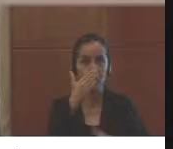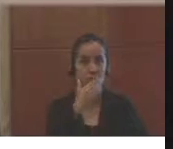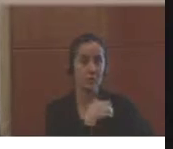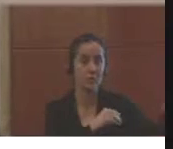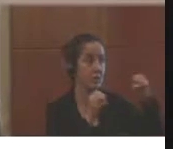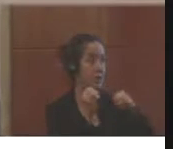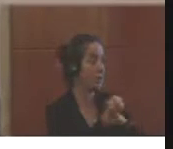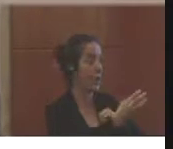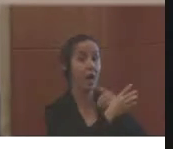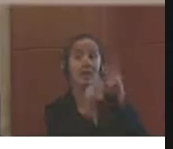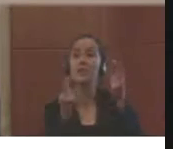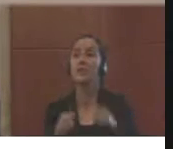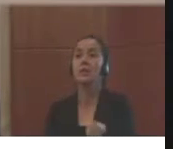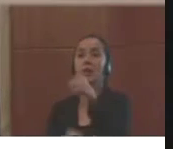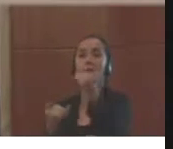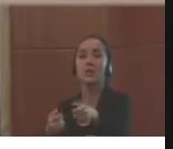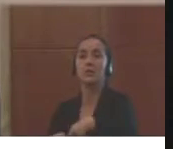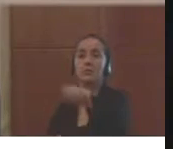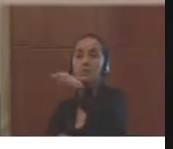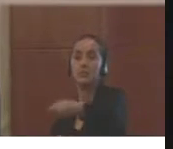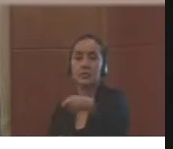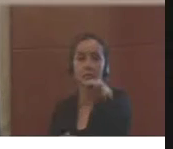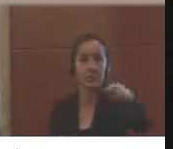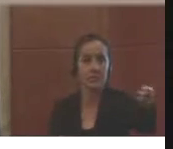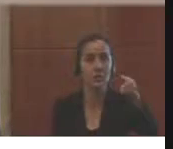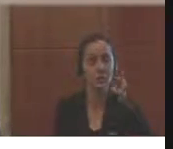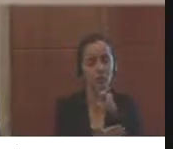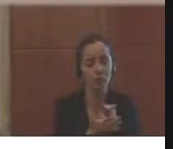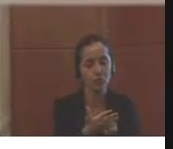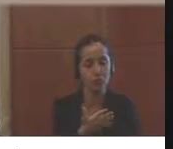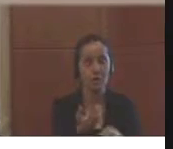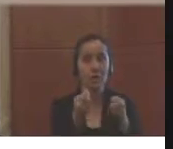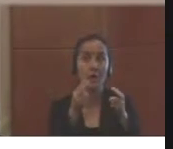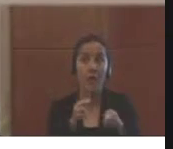can follow the text that is being handed out right now.